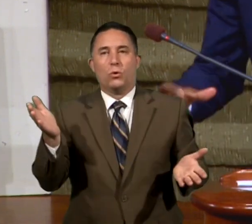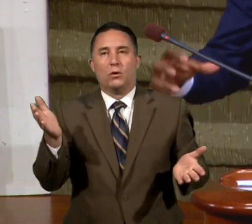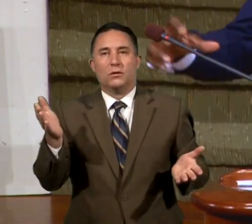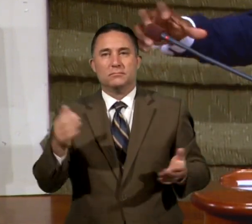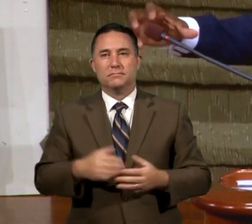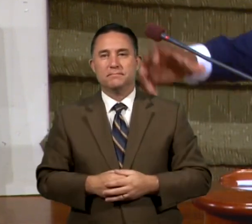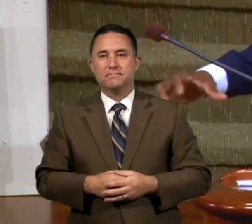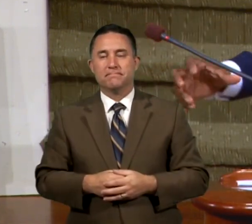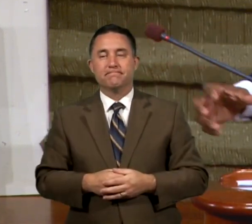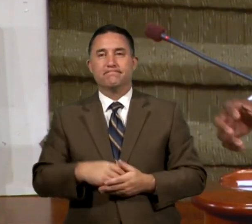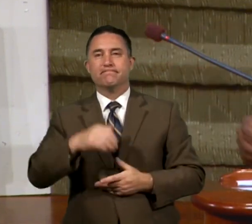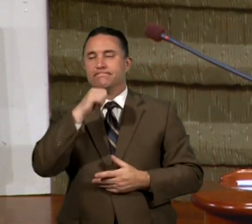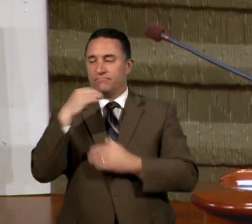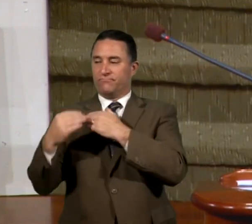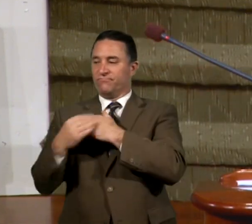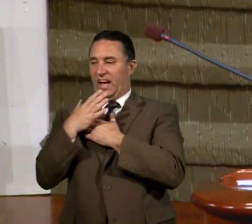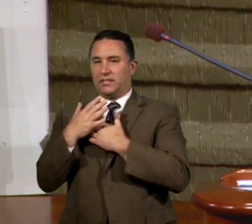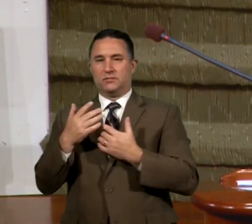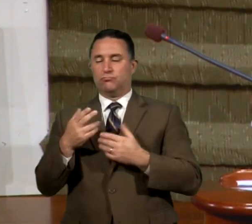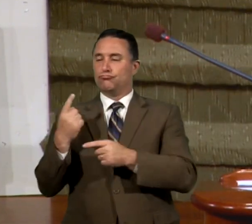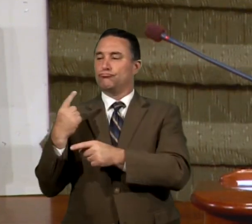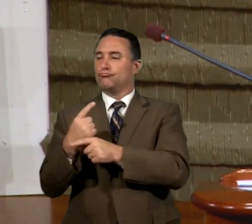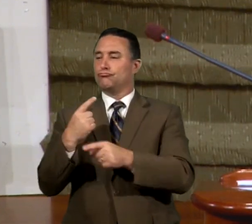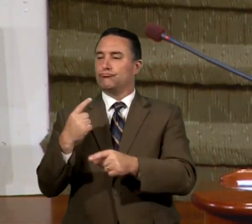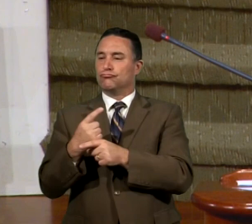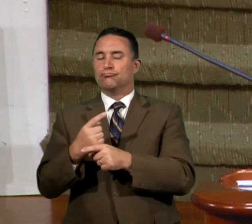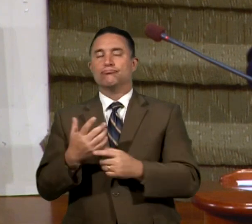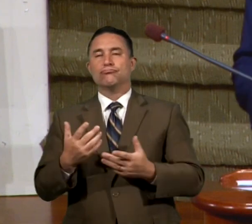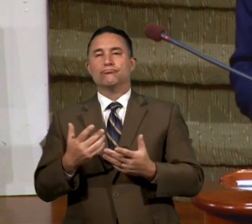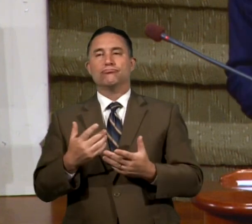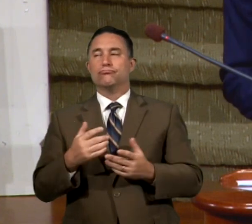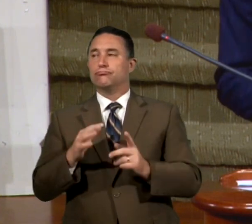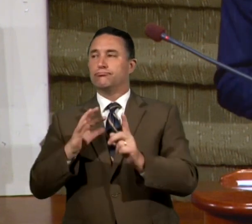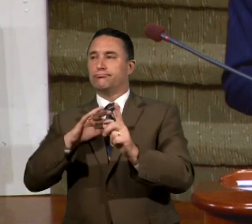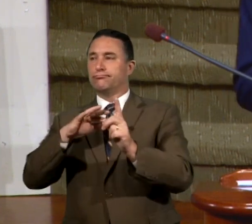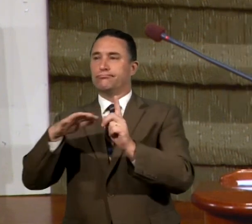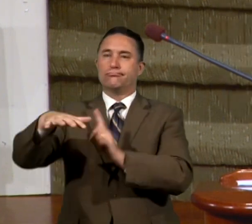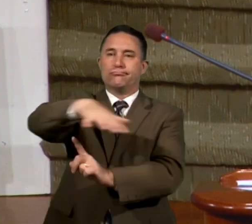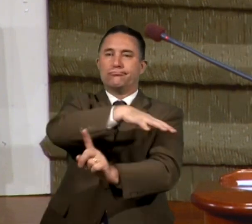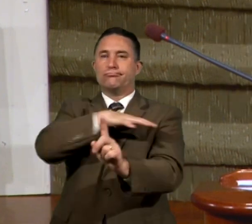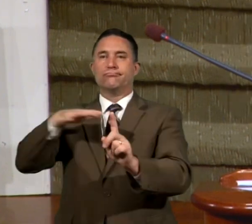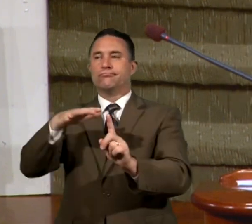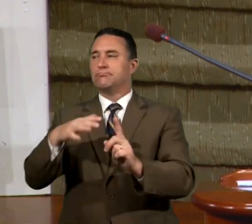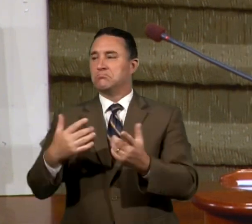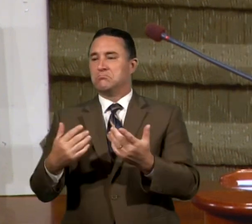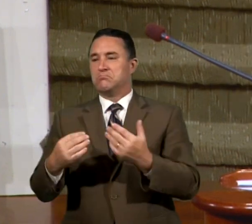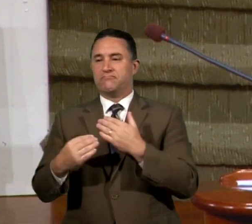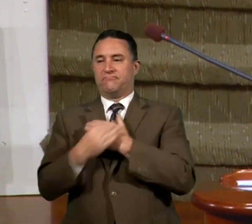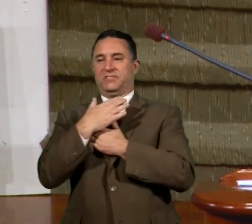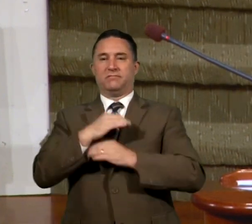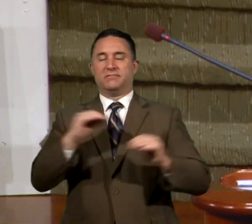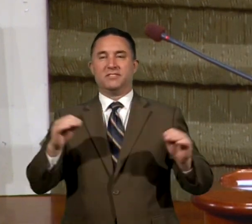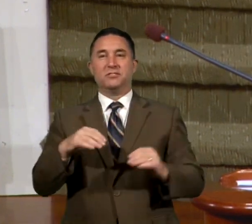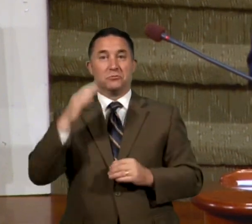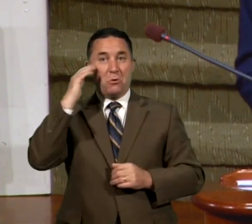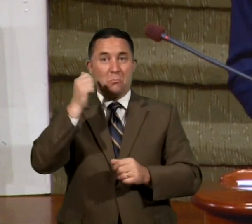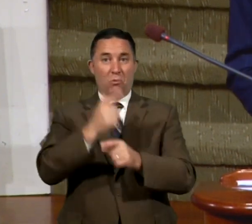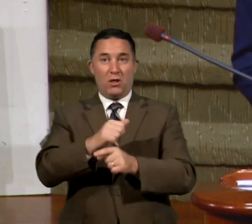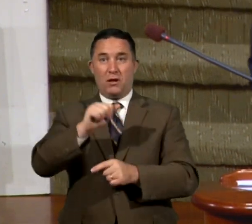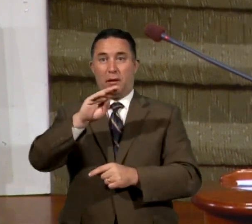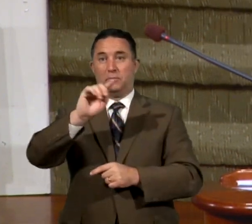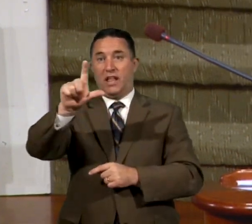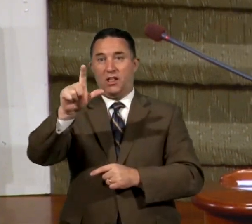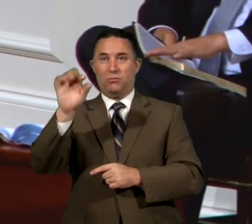And they are not affected by the ordinary impressions of external objects. Y'all know Brother Abdel preaches a